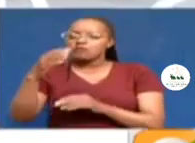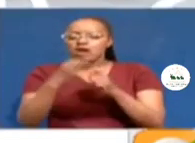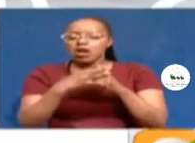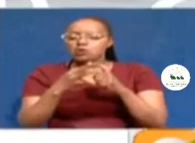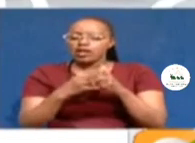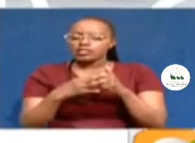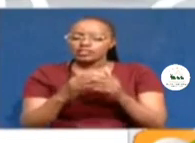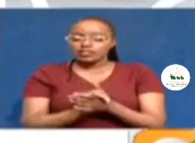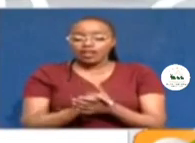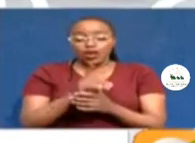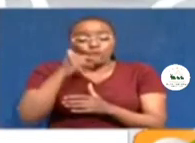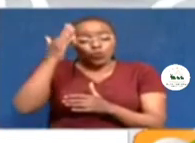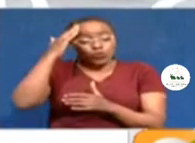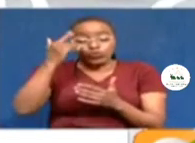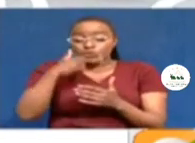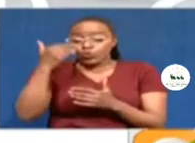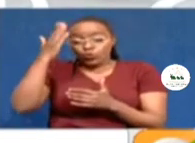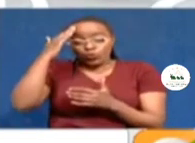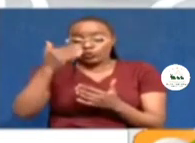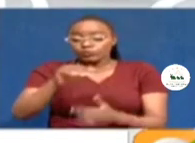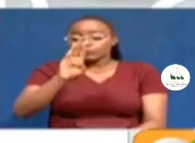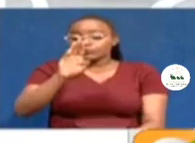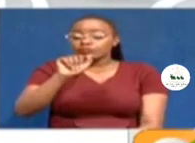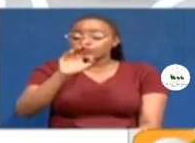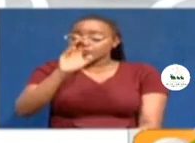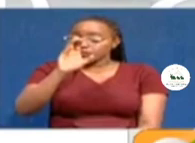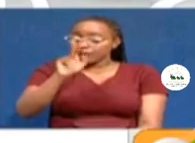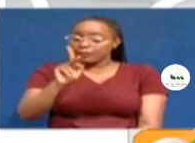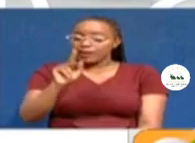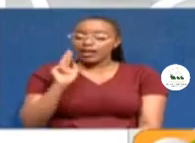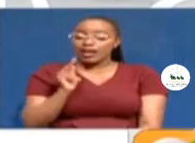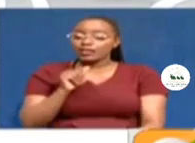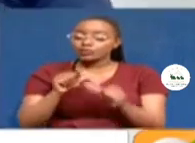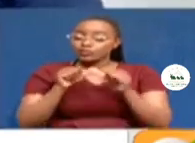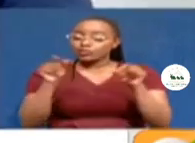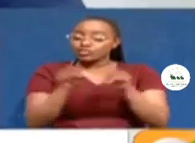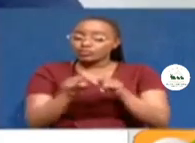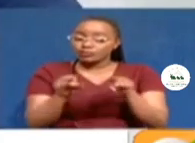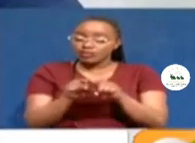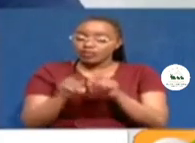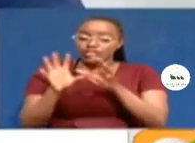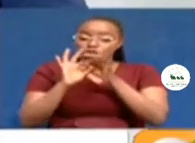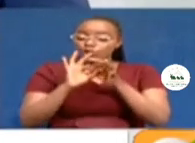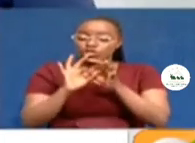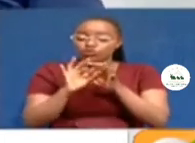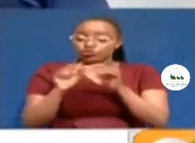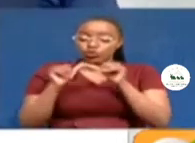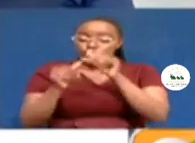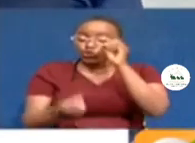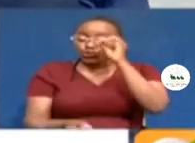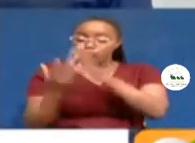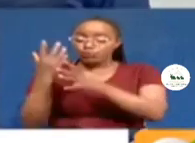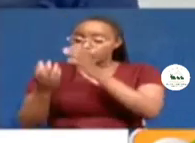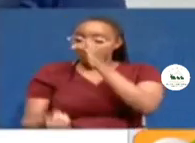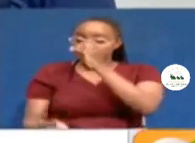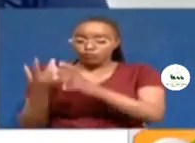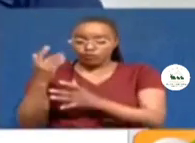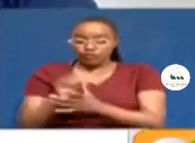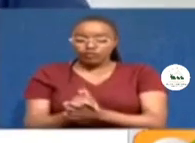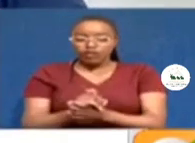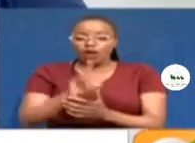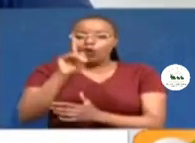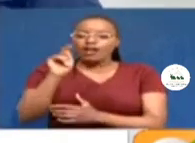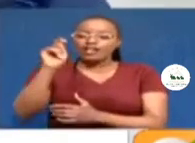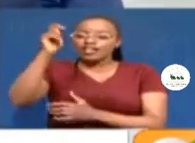August. Who knows? Who knows, Barack? And yet we continue. I mean, the coalitions continue being formed. You hear One